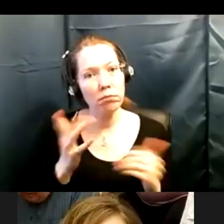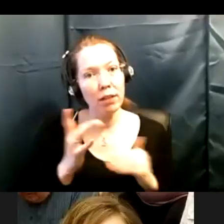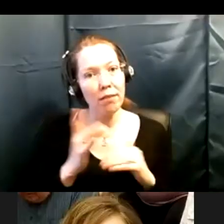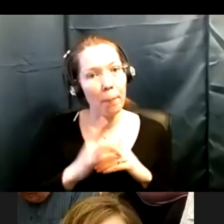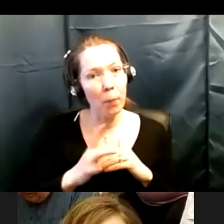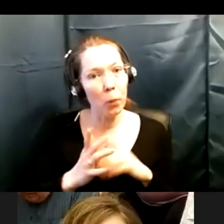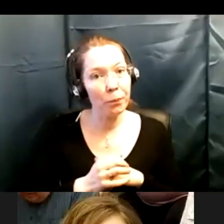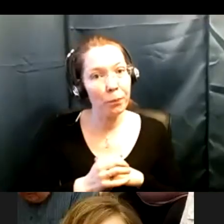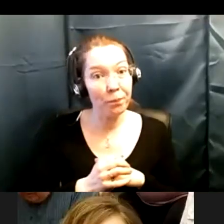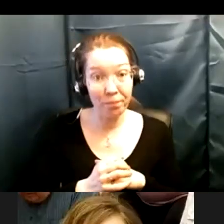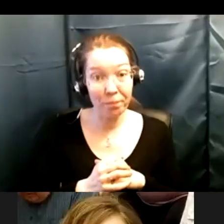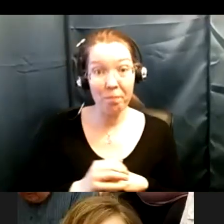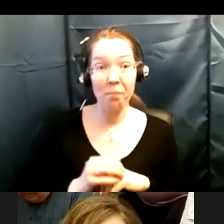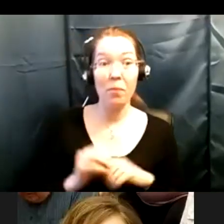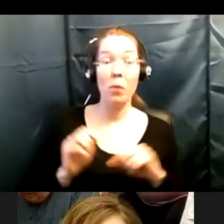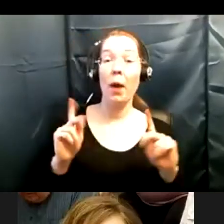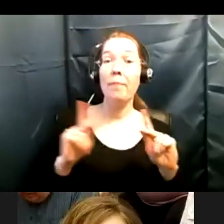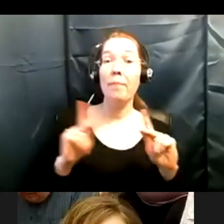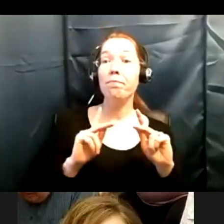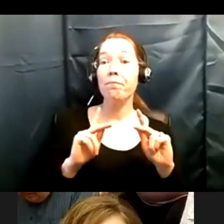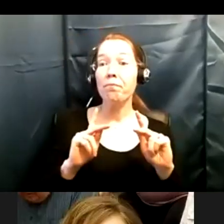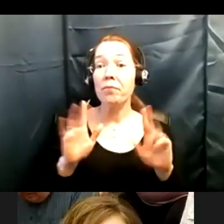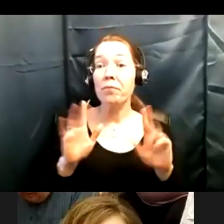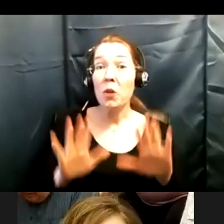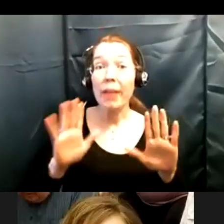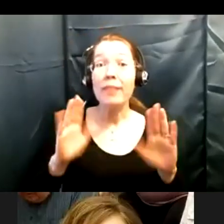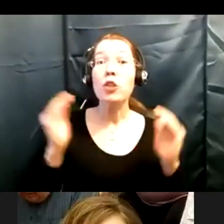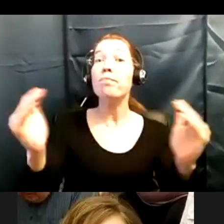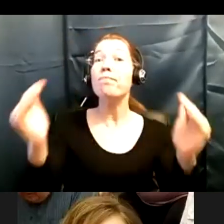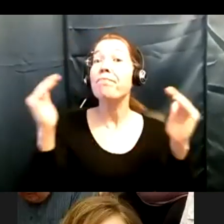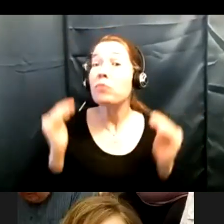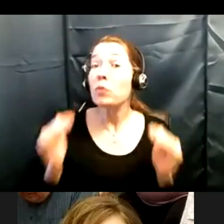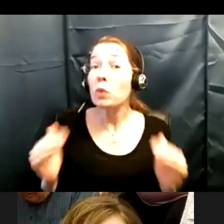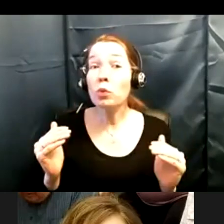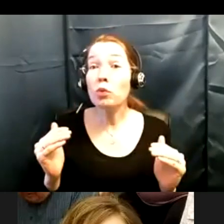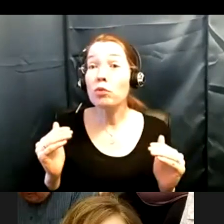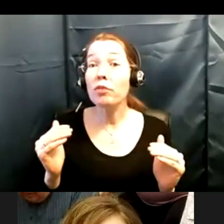All right. Great. Moving on to the next little part of